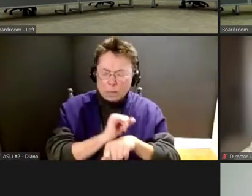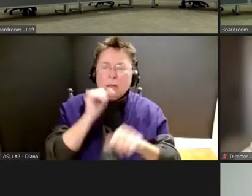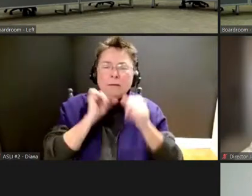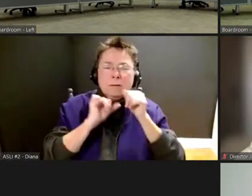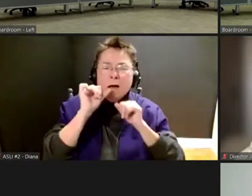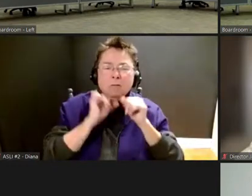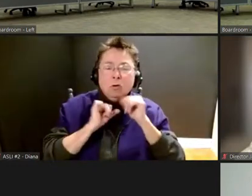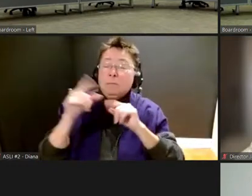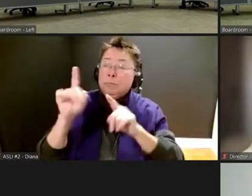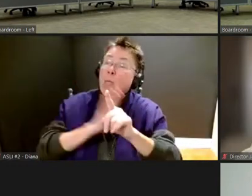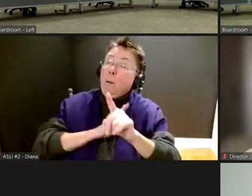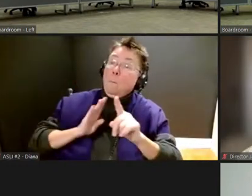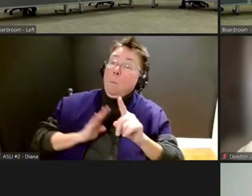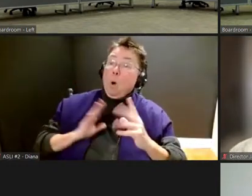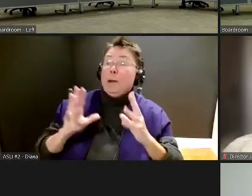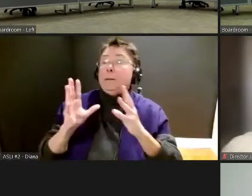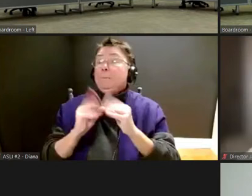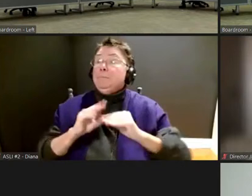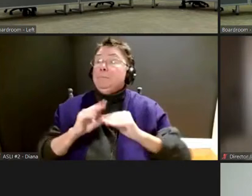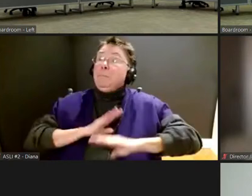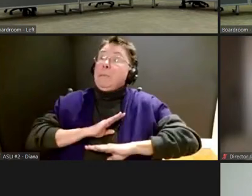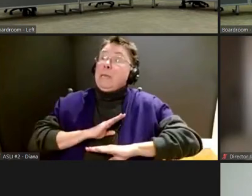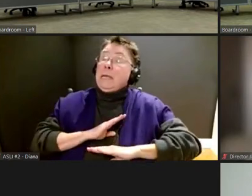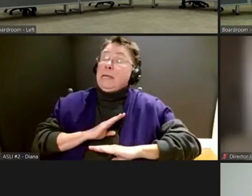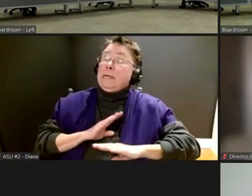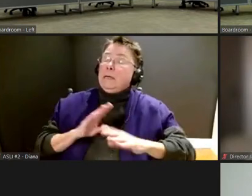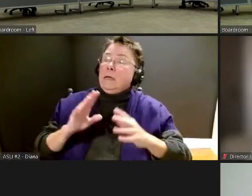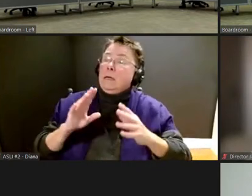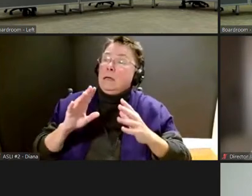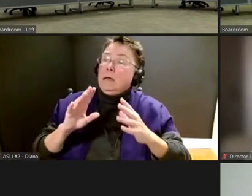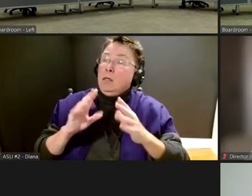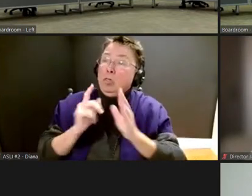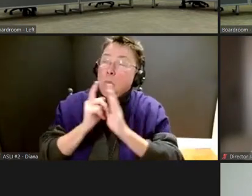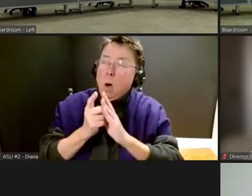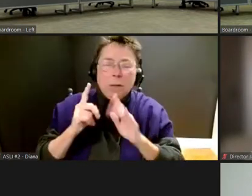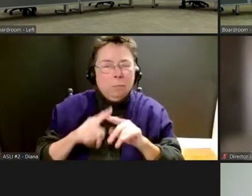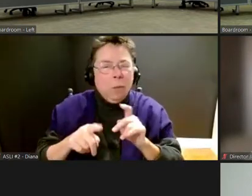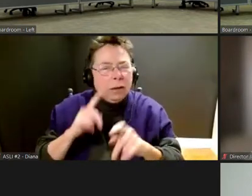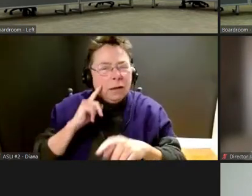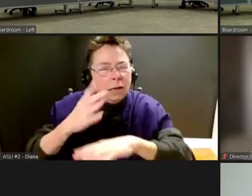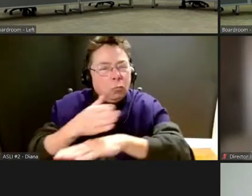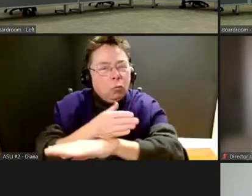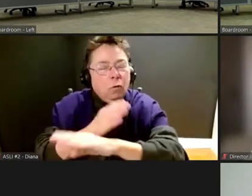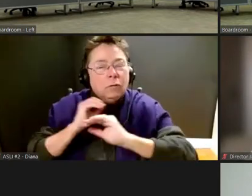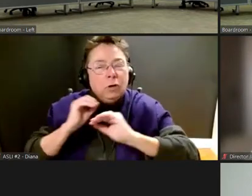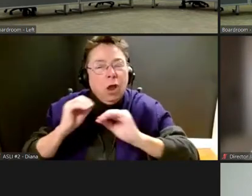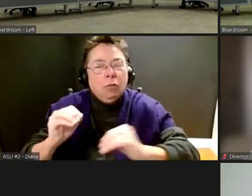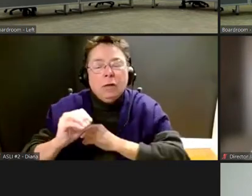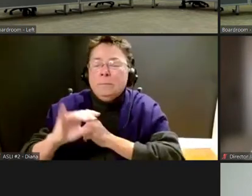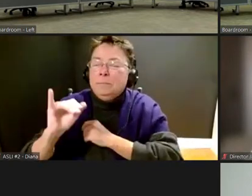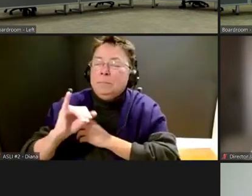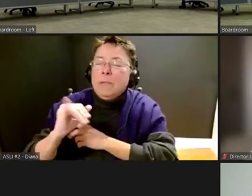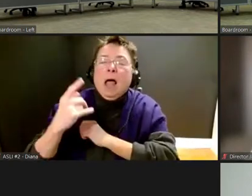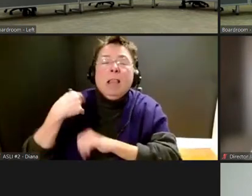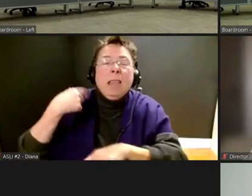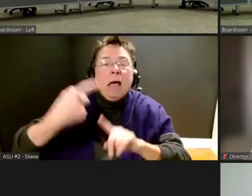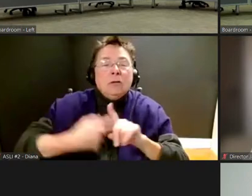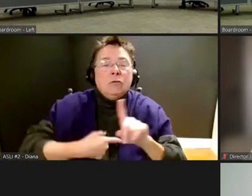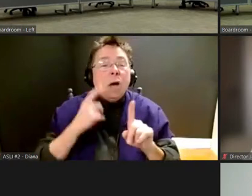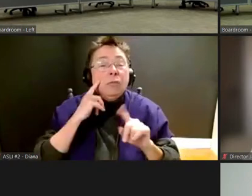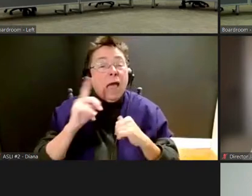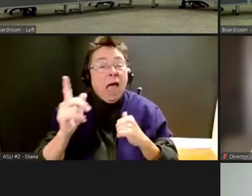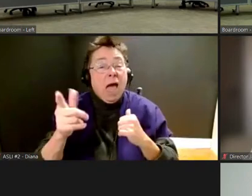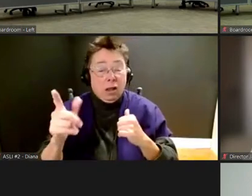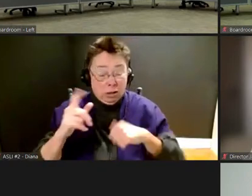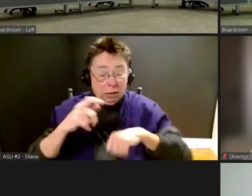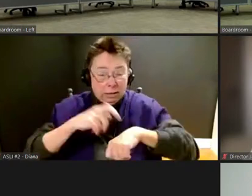is satisfied with meeting the moment plans despite no improvement being made. Last month, CTA unveiled their new L timetables, which